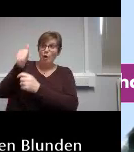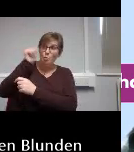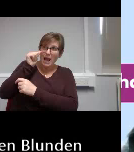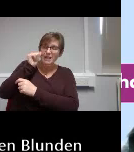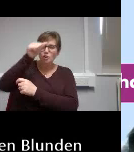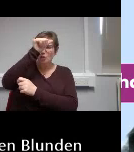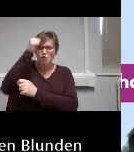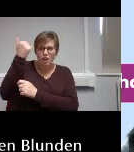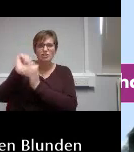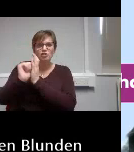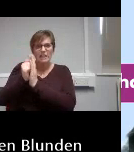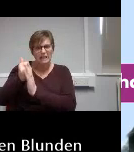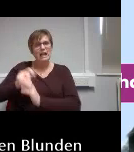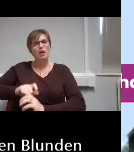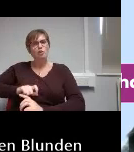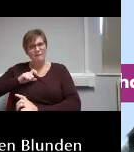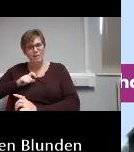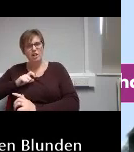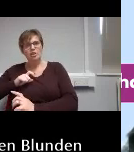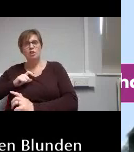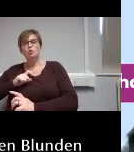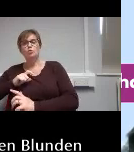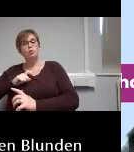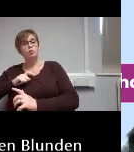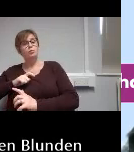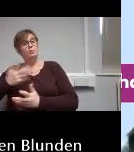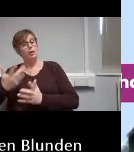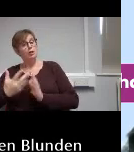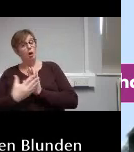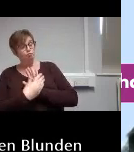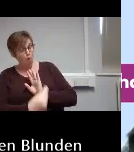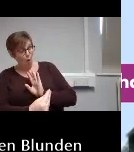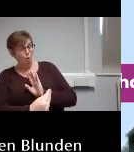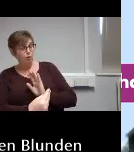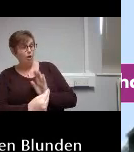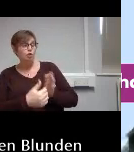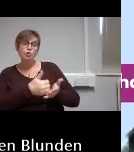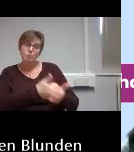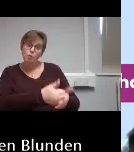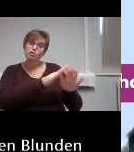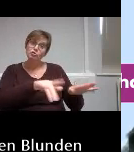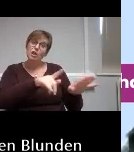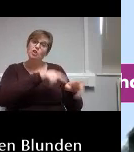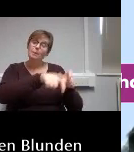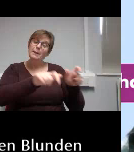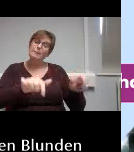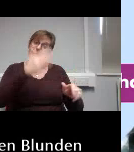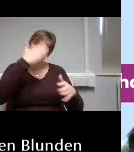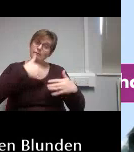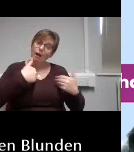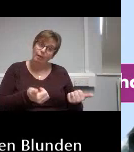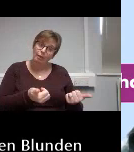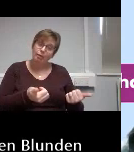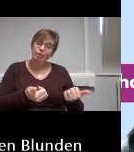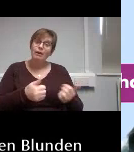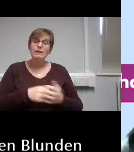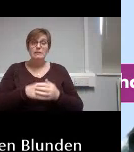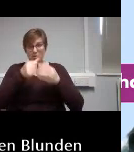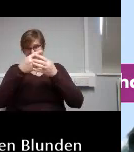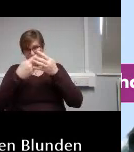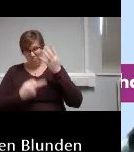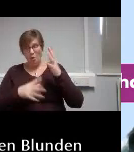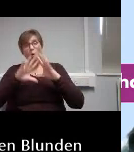the skills, and the confidence to play a role in supporting children and young people's mental health? And all of these things help